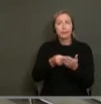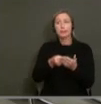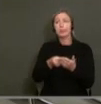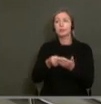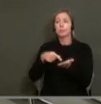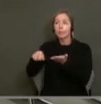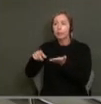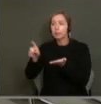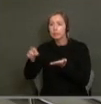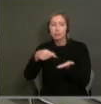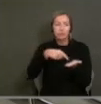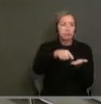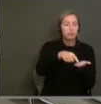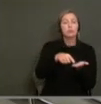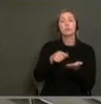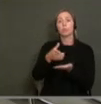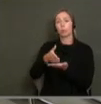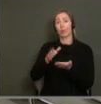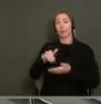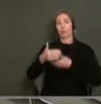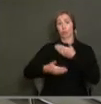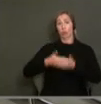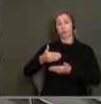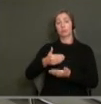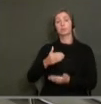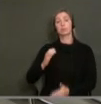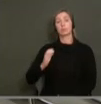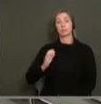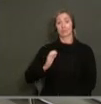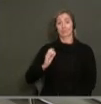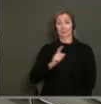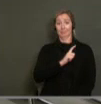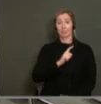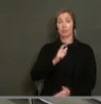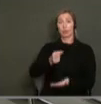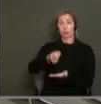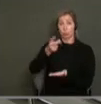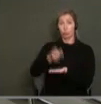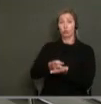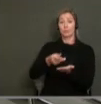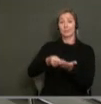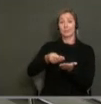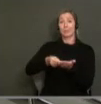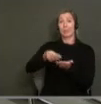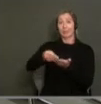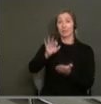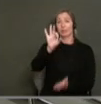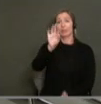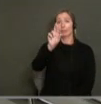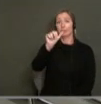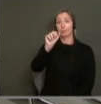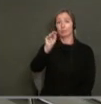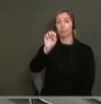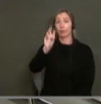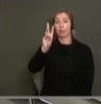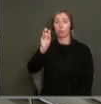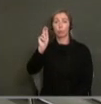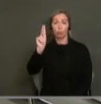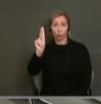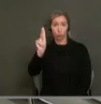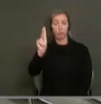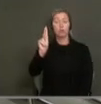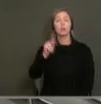that process, the city council approved what we call a spending framework in February the 2nd. And